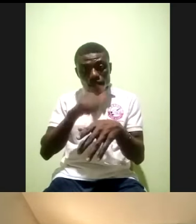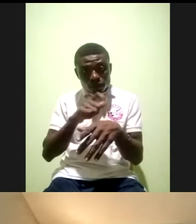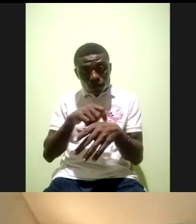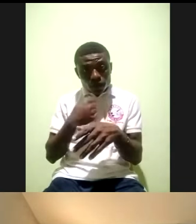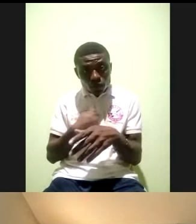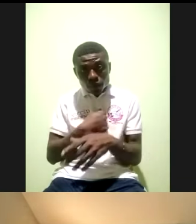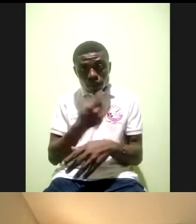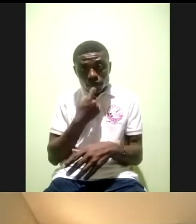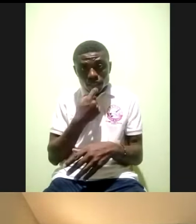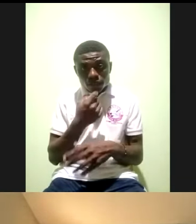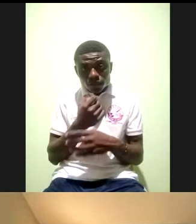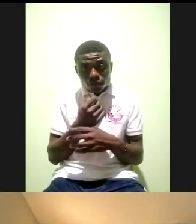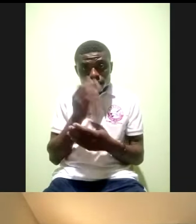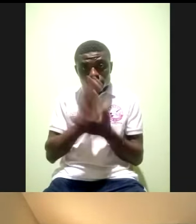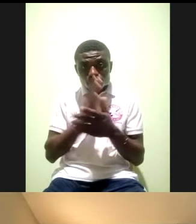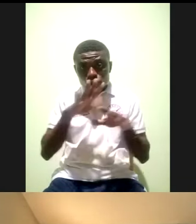call some kids